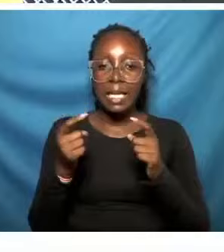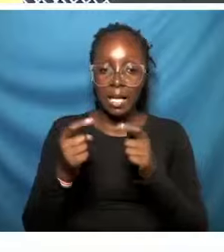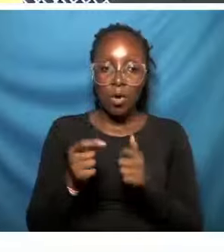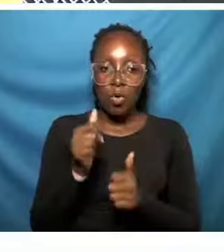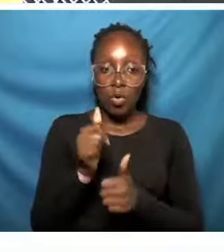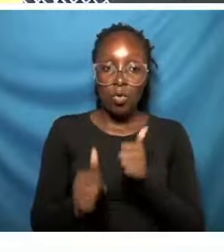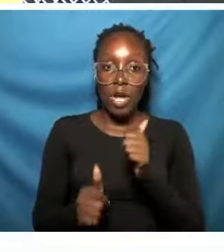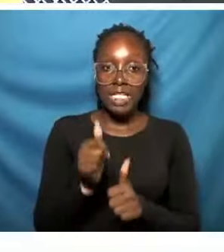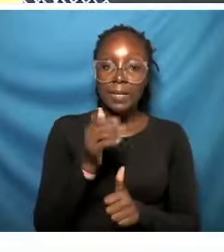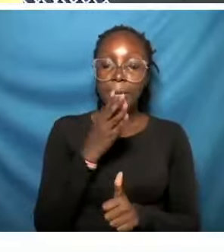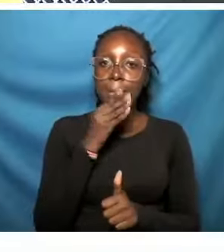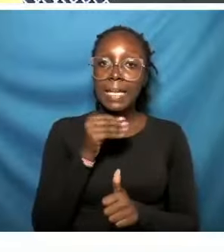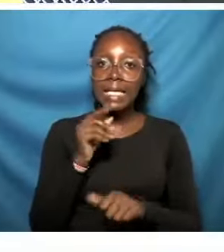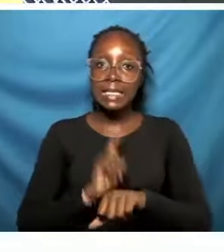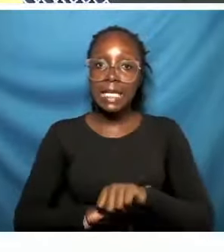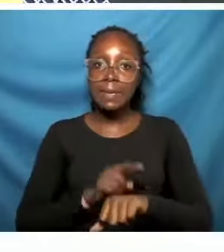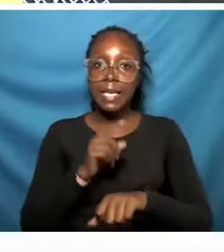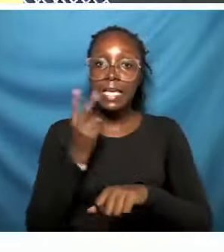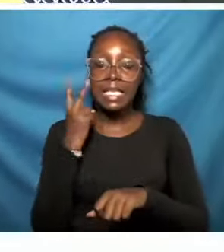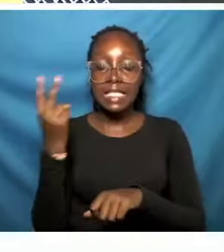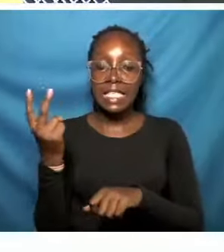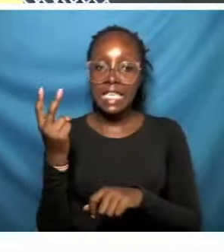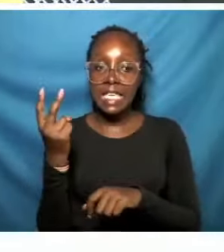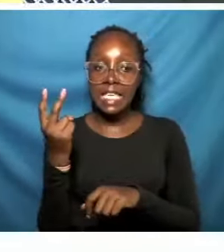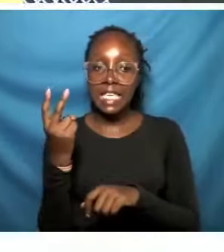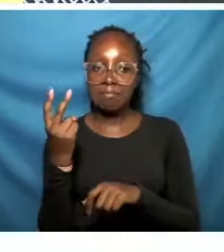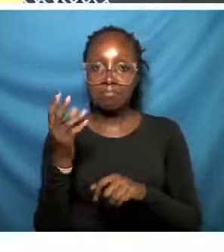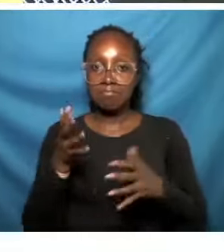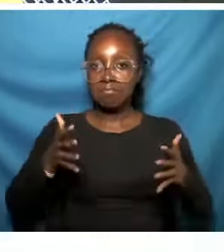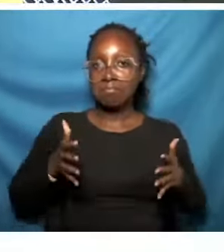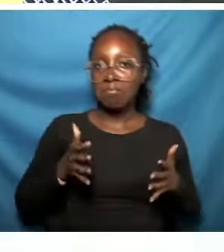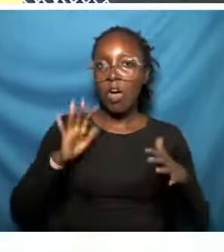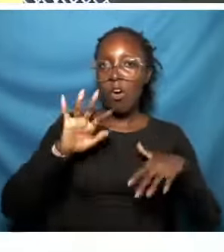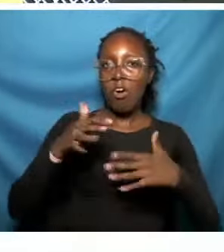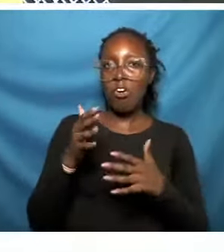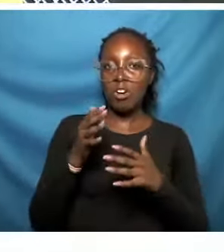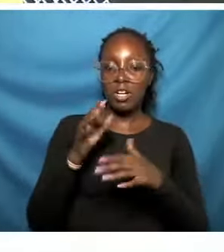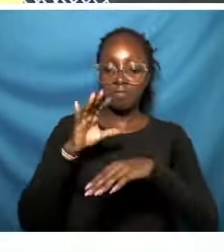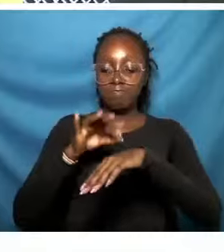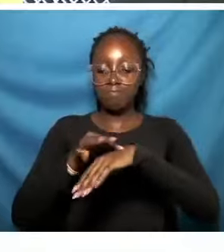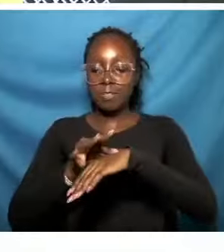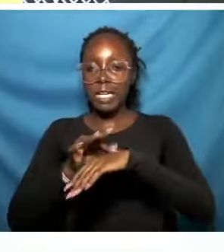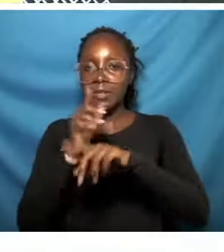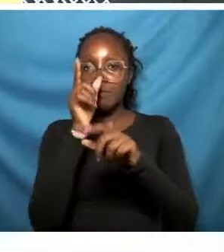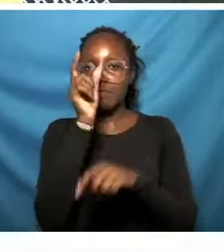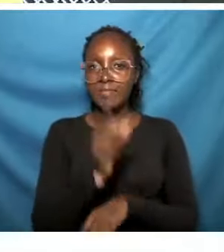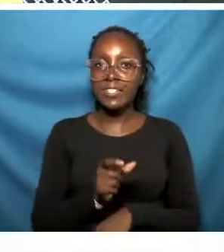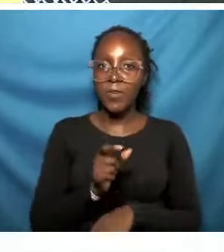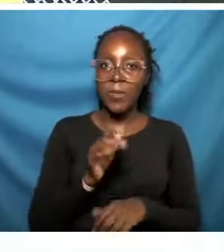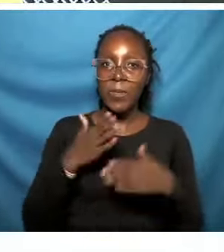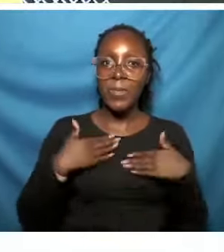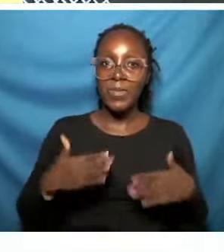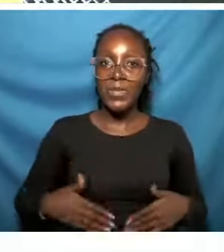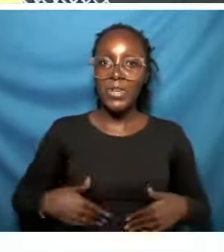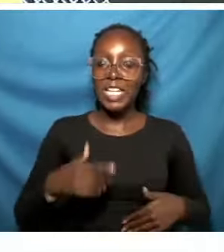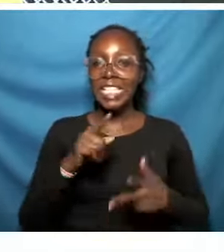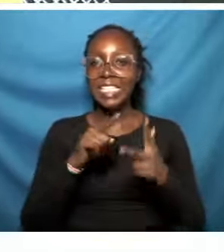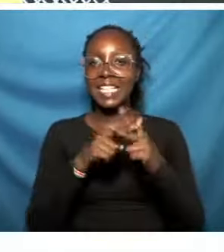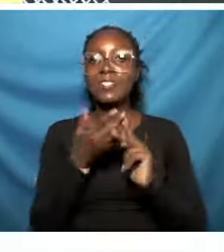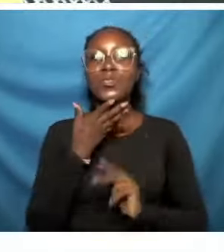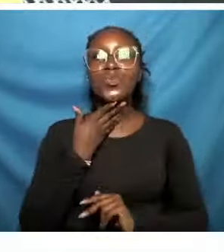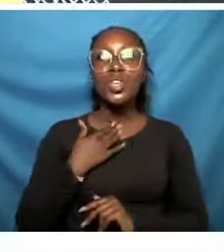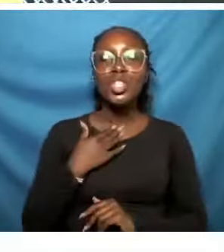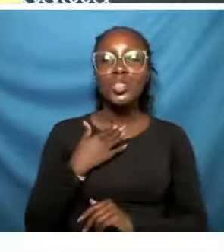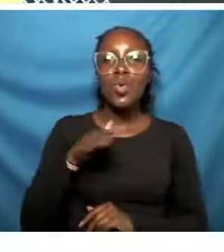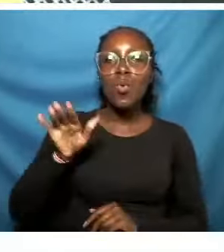a naked person or even breasts of a woman, they begin to, the body begins to want. A woman, when